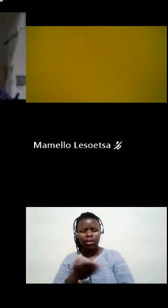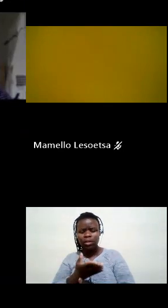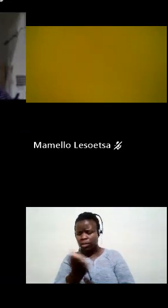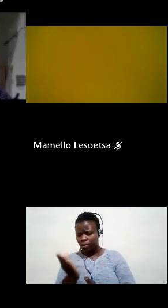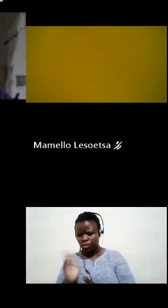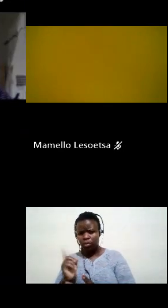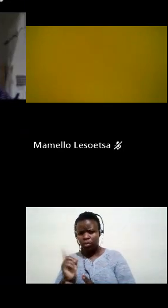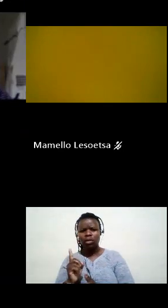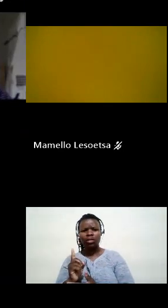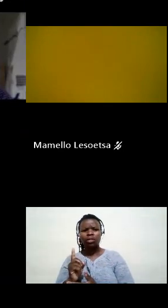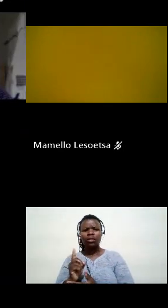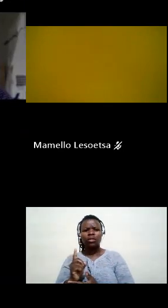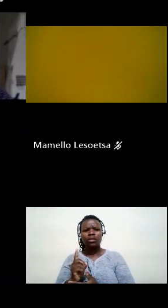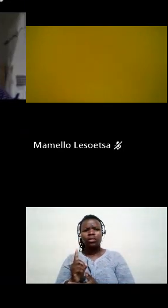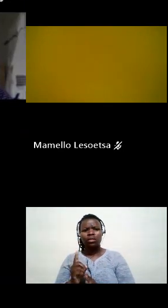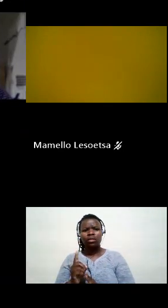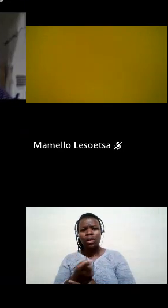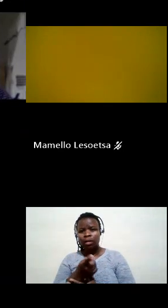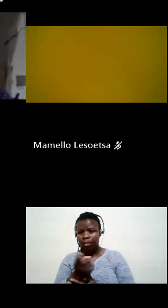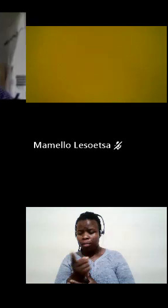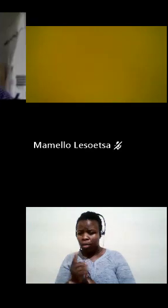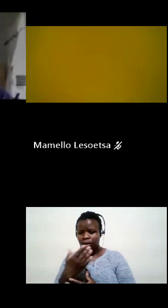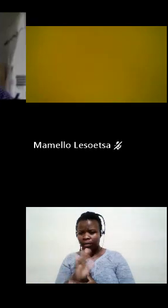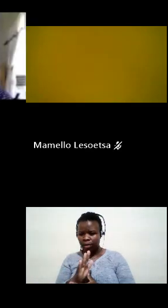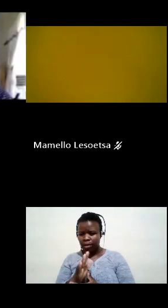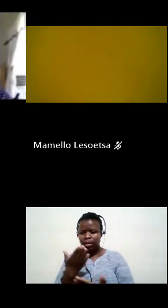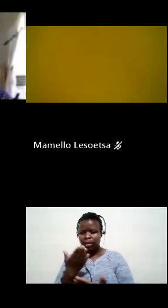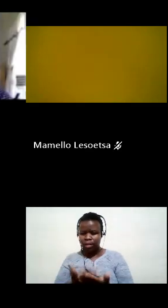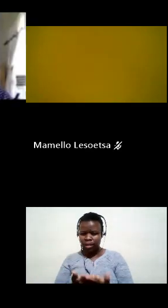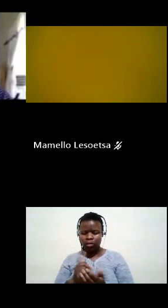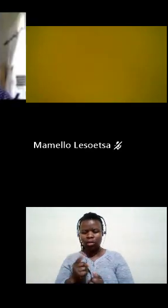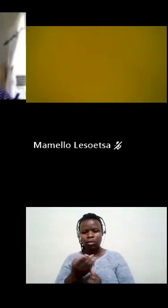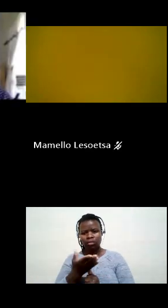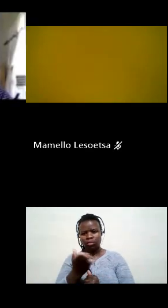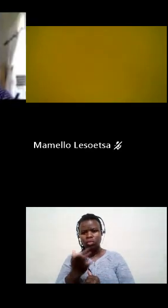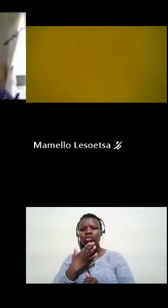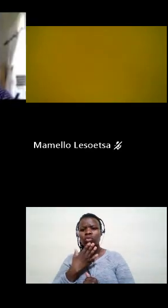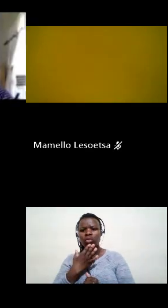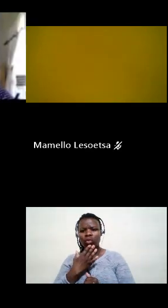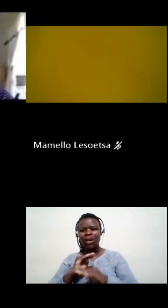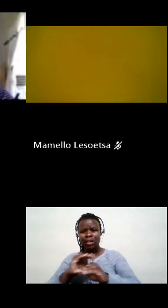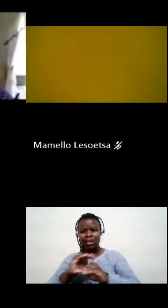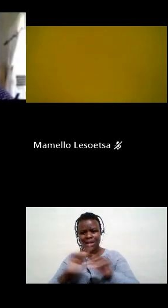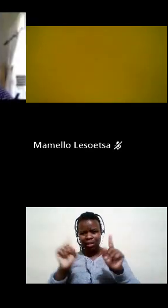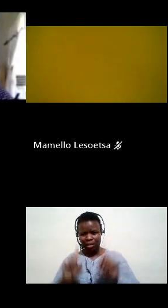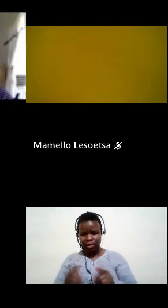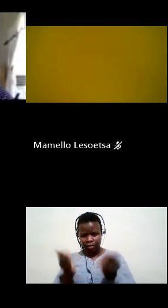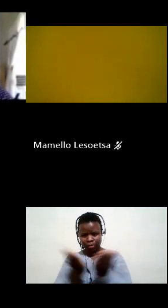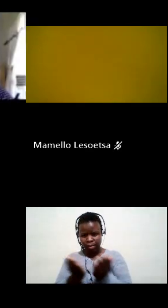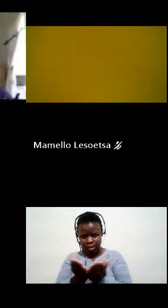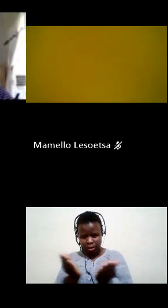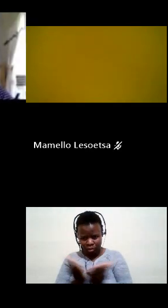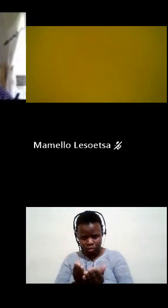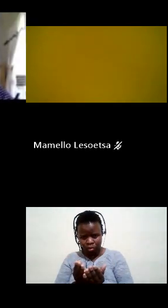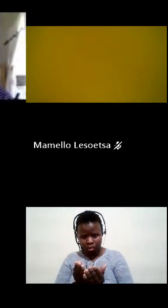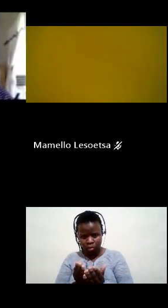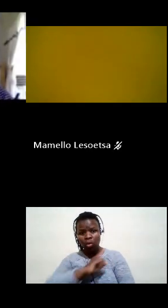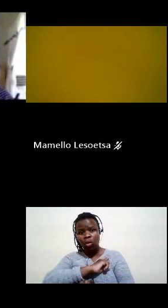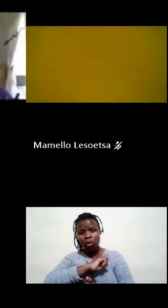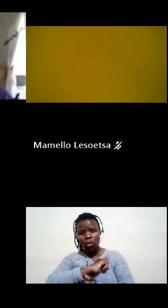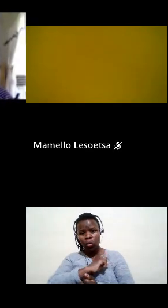be educated on disability are those who are teaching special schools, but that's not the case because with disabled people being the